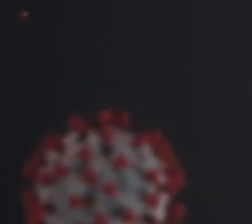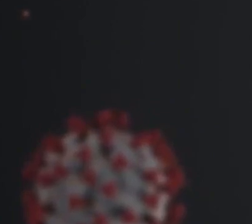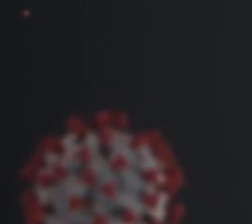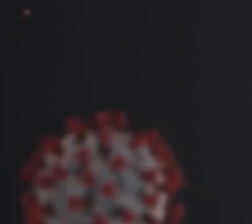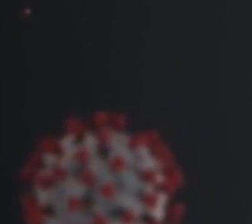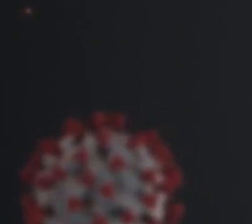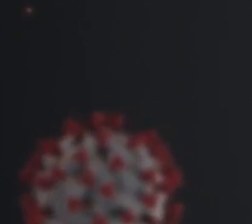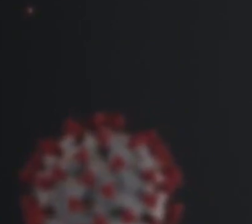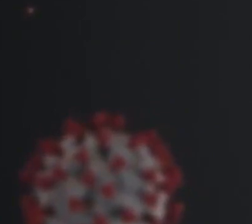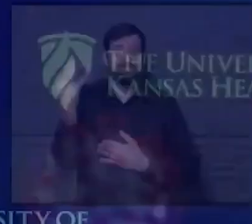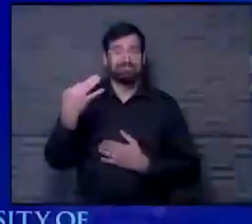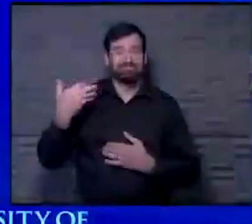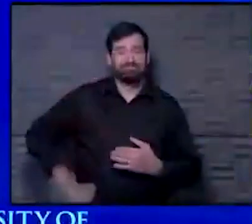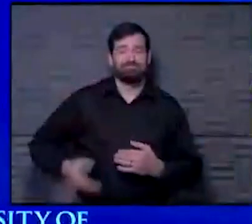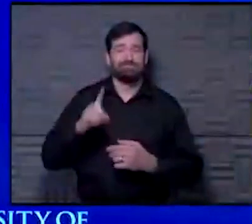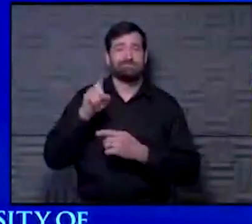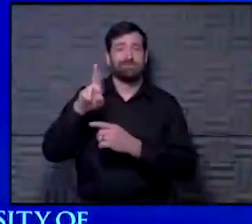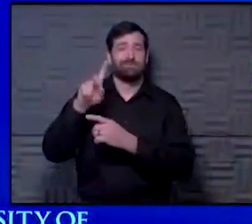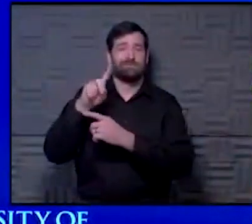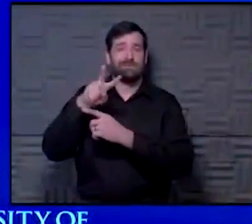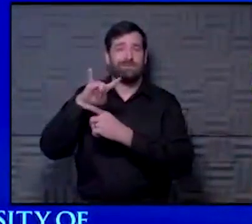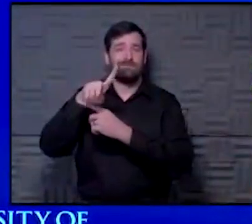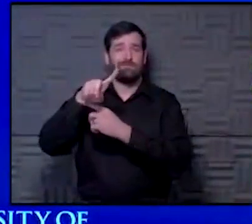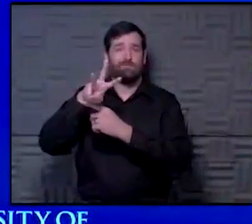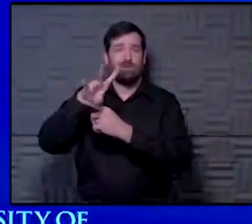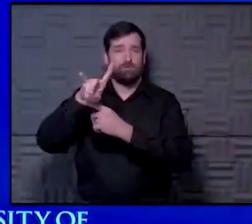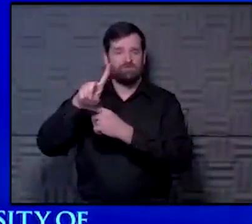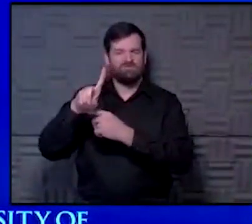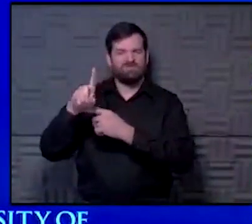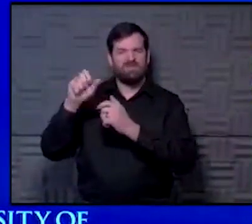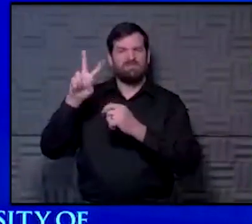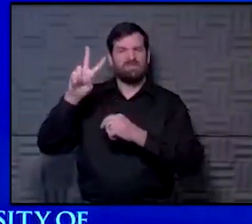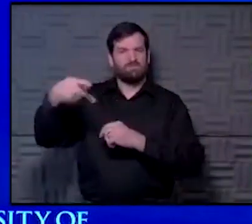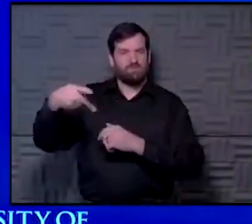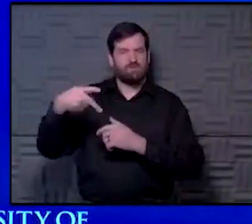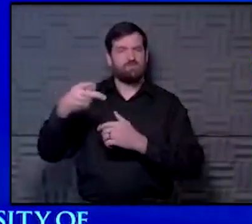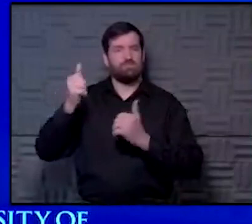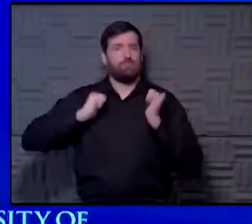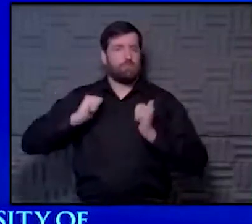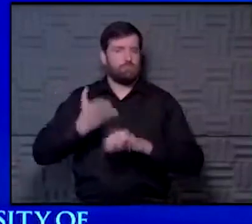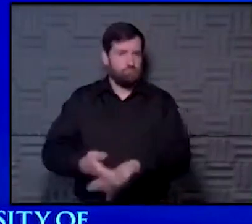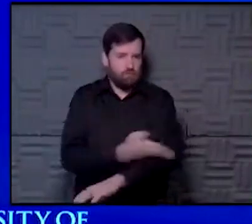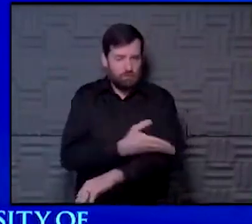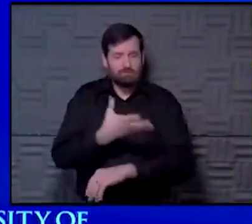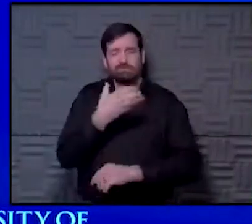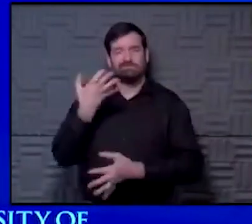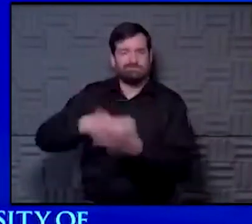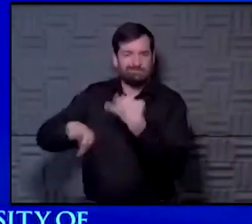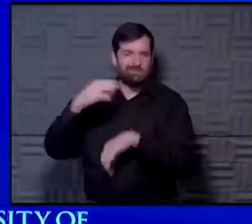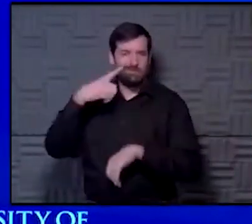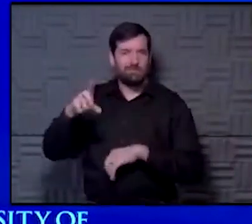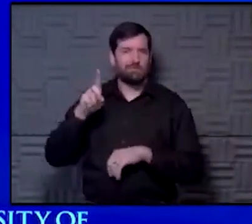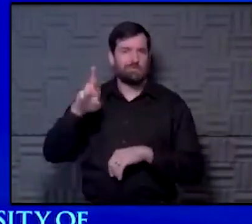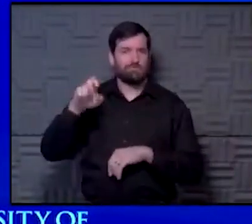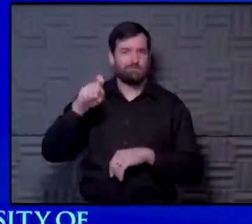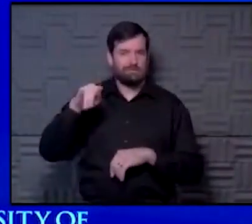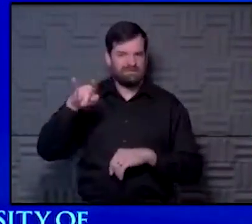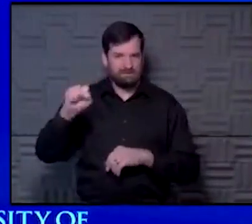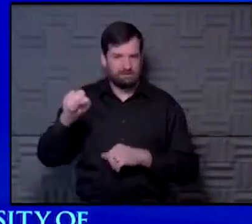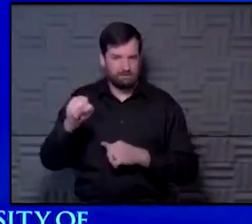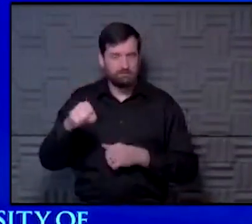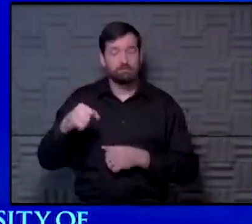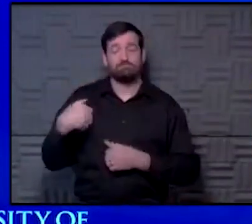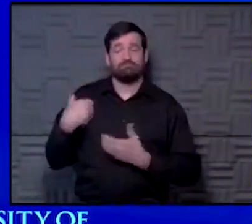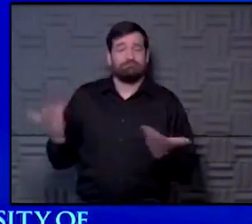Good Friday morning, everyone. I'm Dr. David Wild, Vice President of Performance Improvement, in for Dr. Steve Stites, our Chief Medical Officer. We're coming to you from the